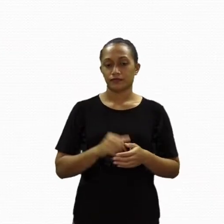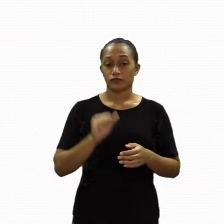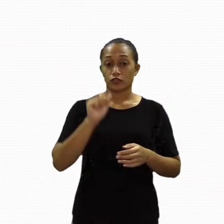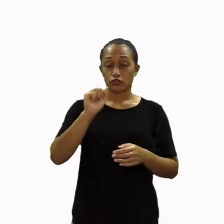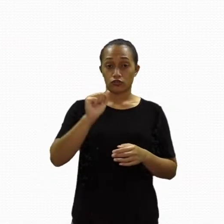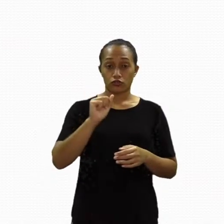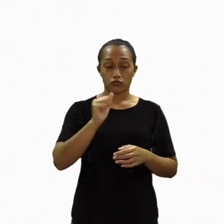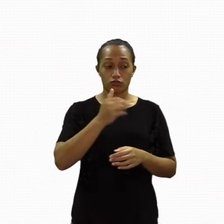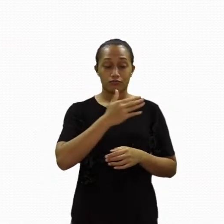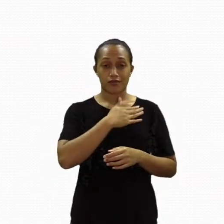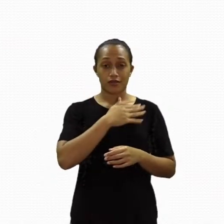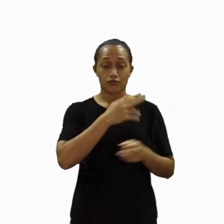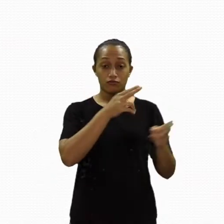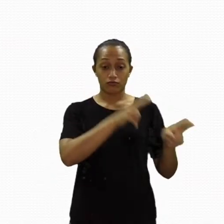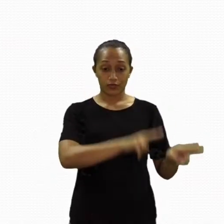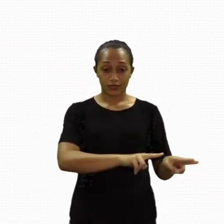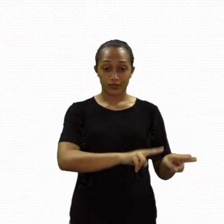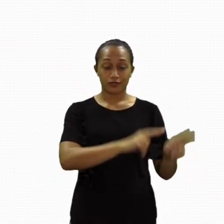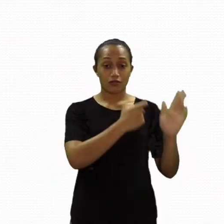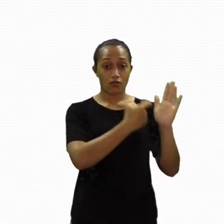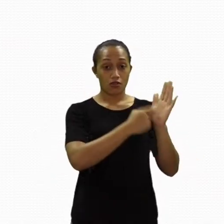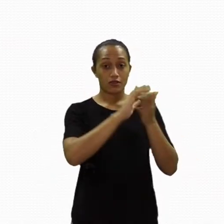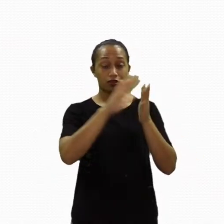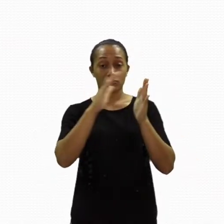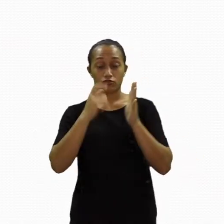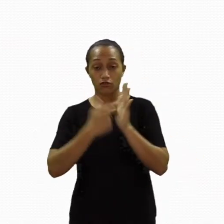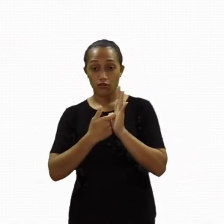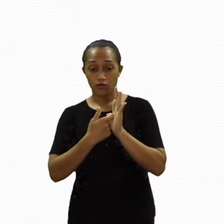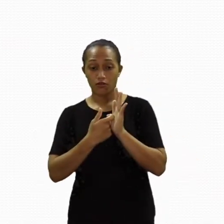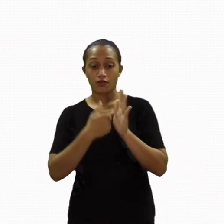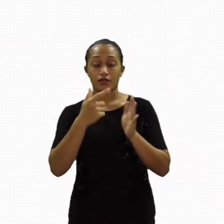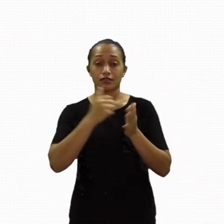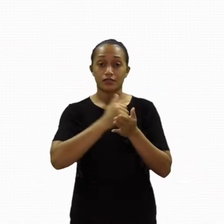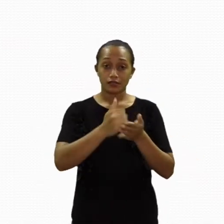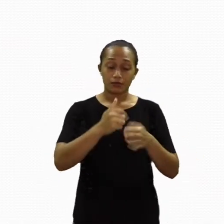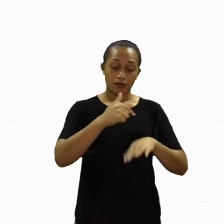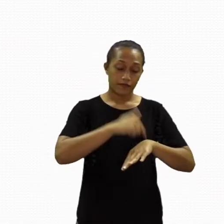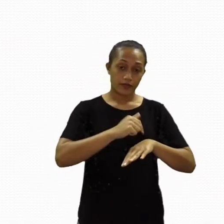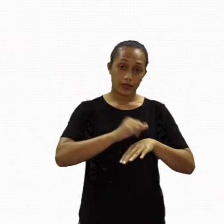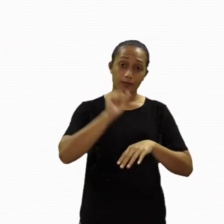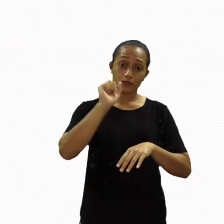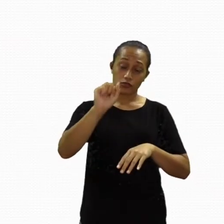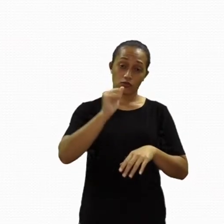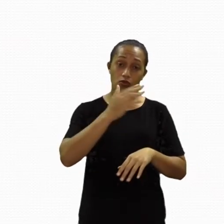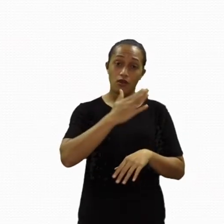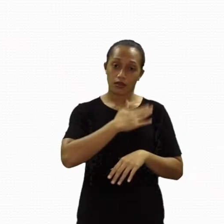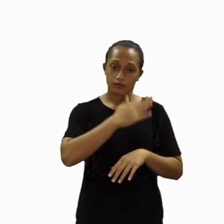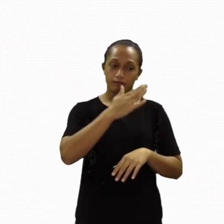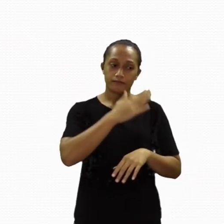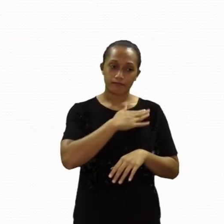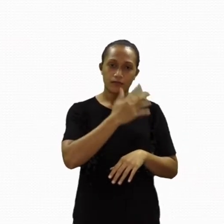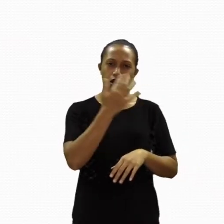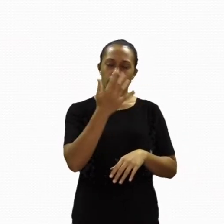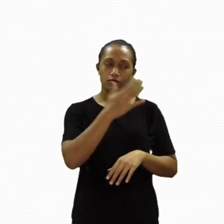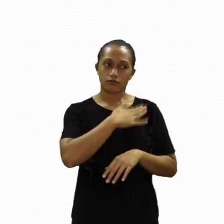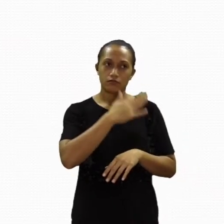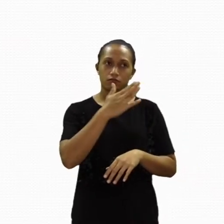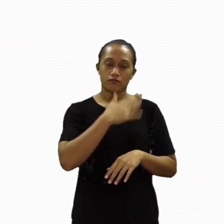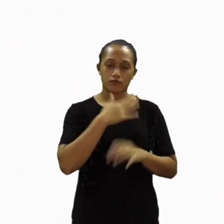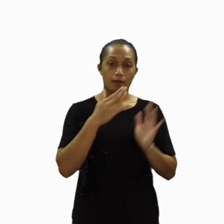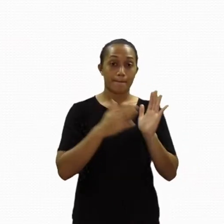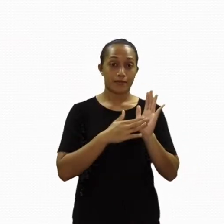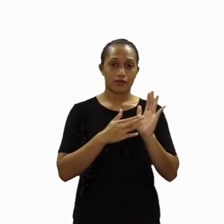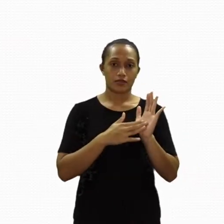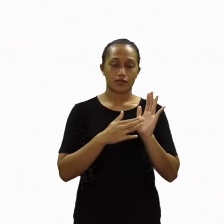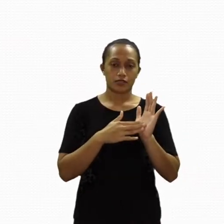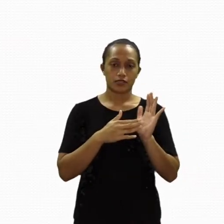Your resting heart rate, or RHR, is the number of times your heart beats per minute while at